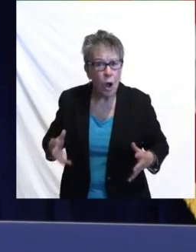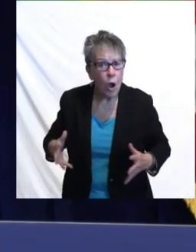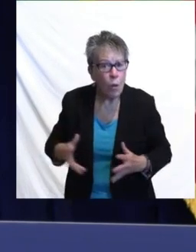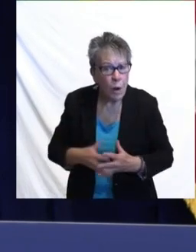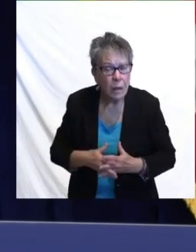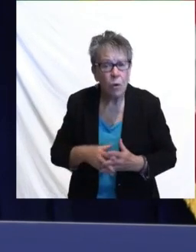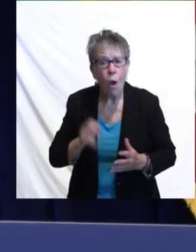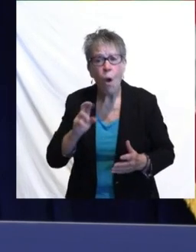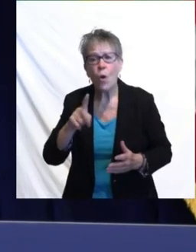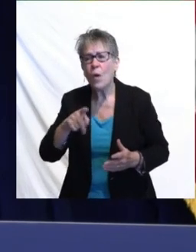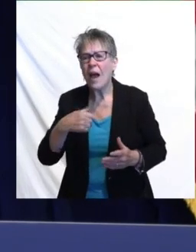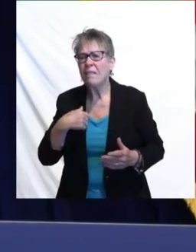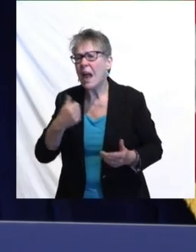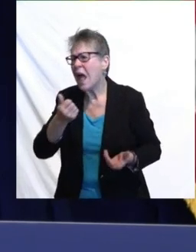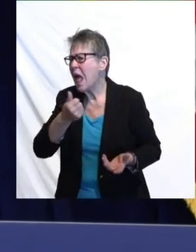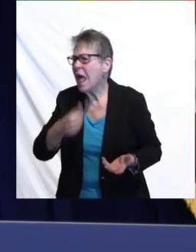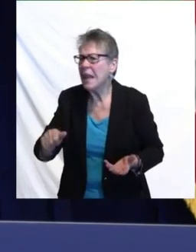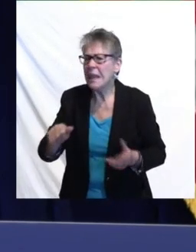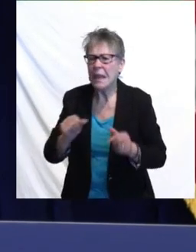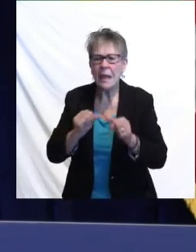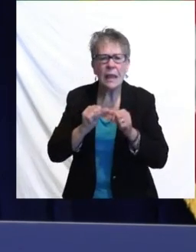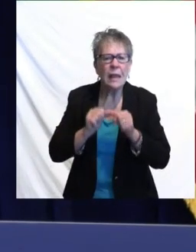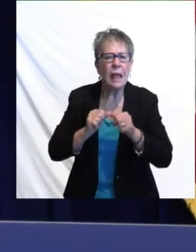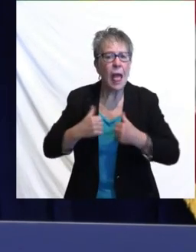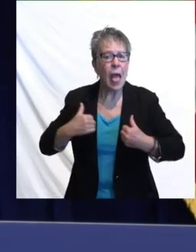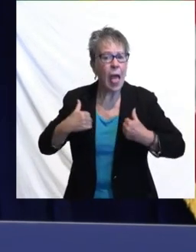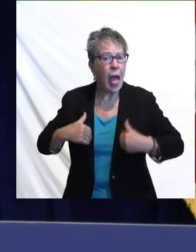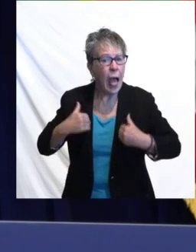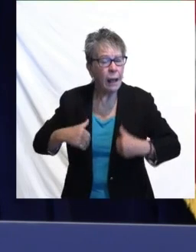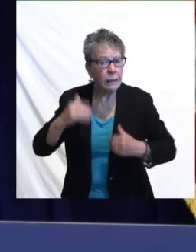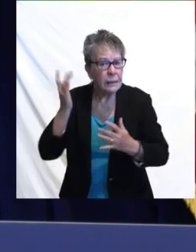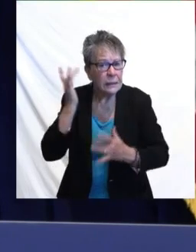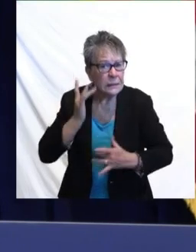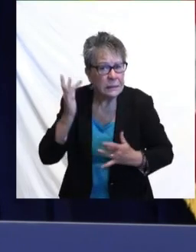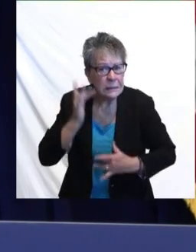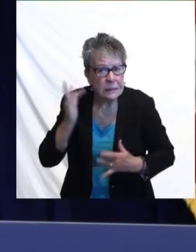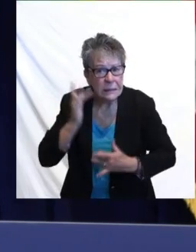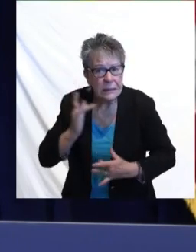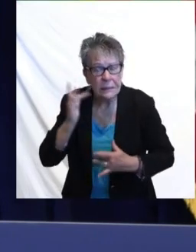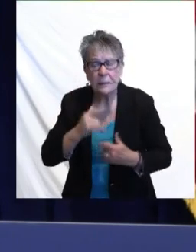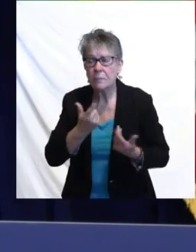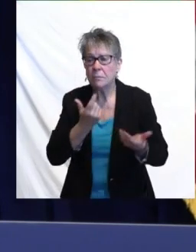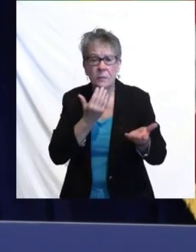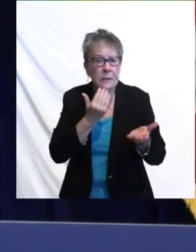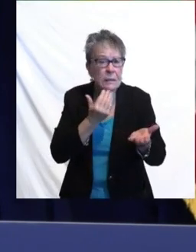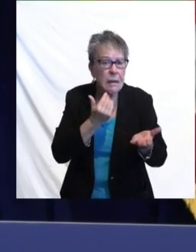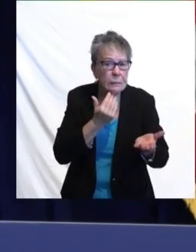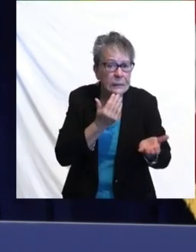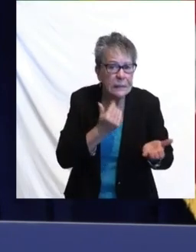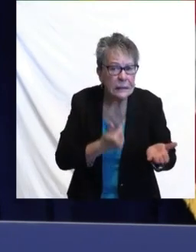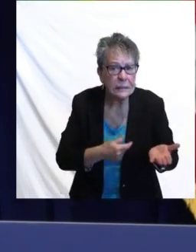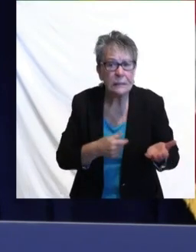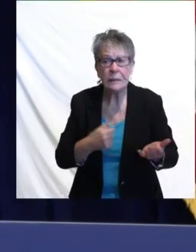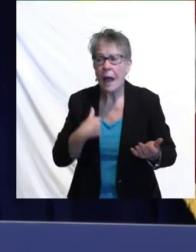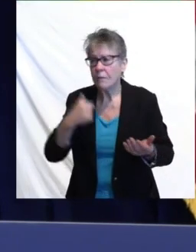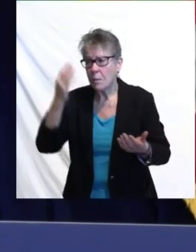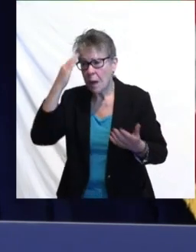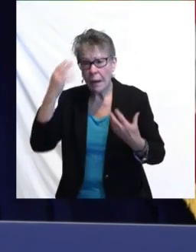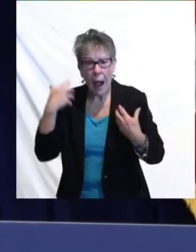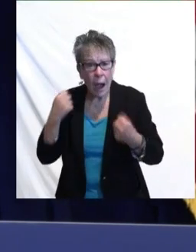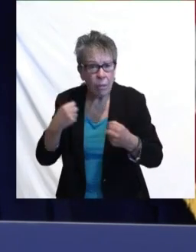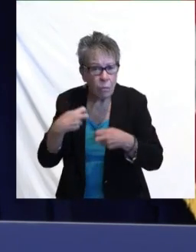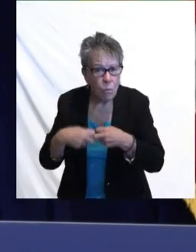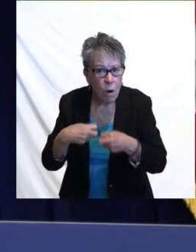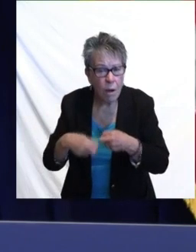any chronic lung disease or condition, if you are a diabetic, if you have mental health issues or a